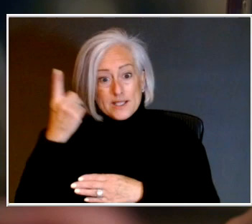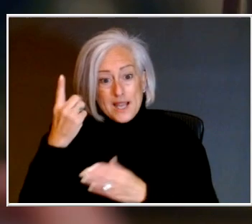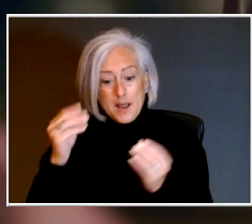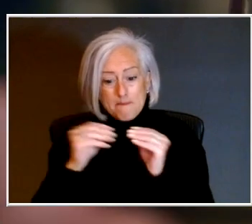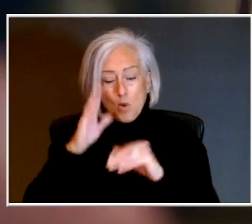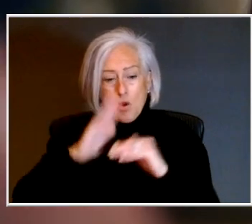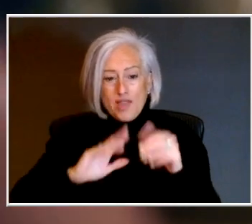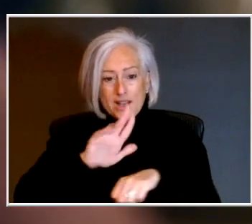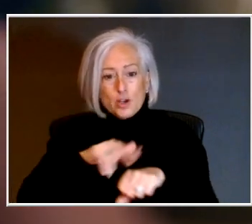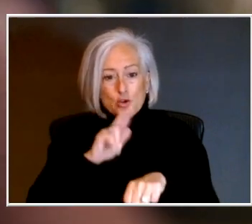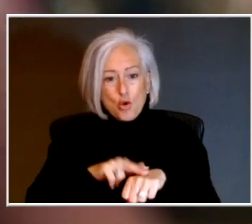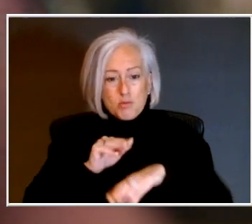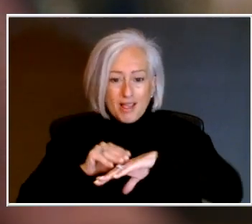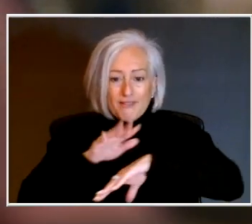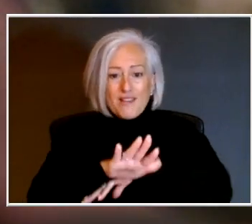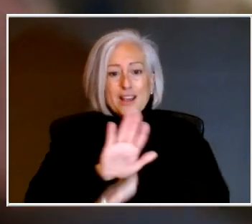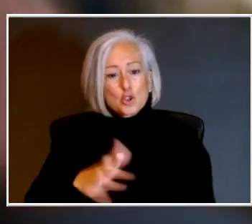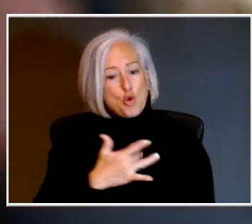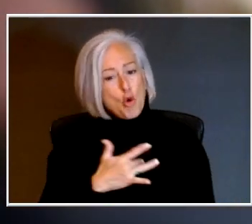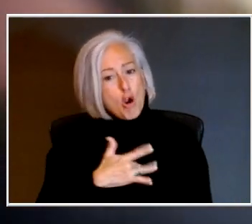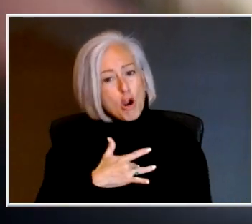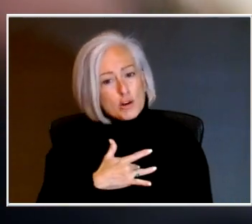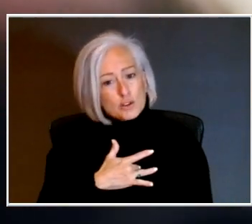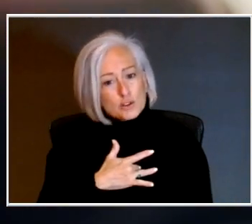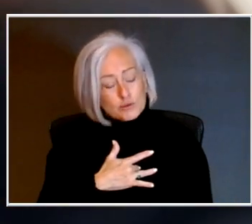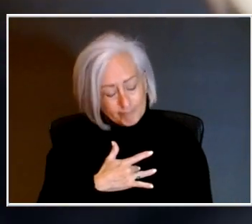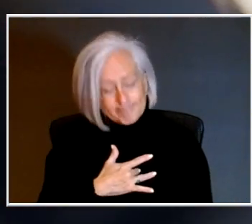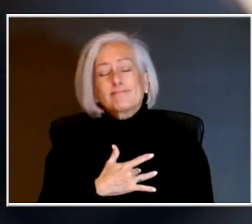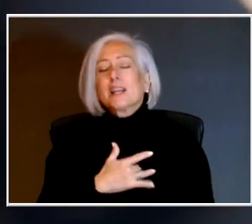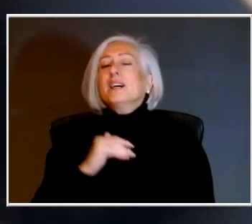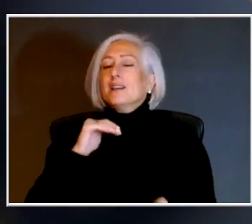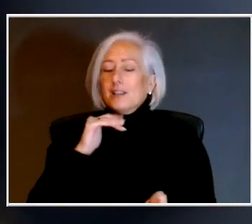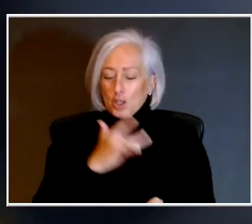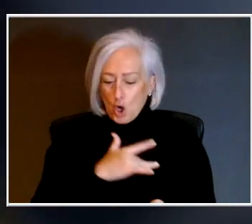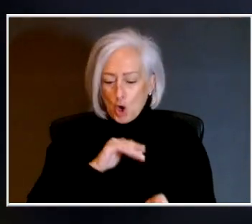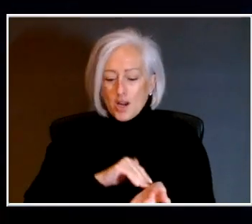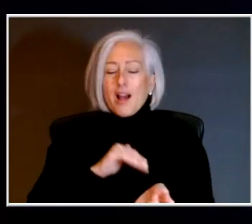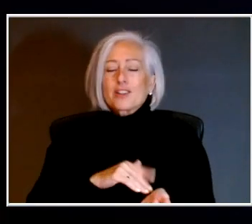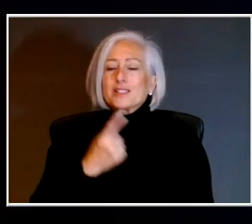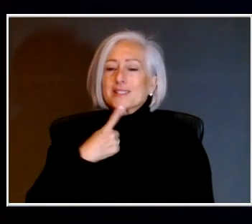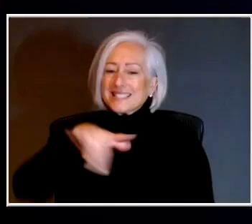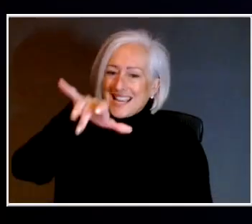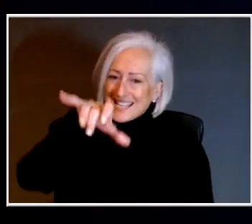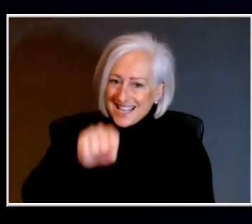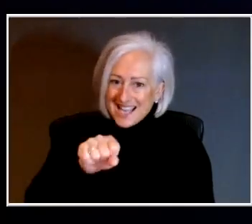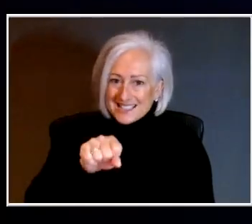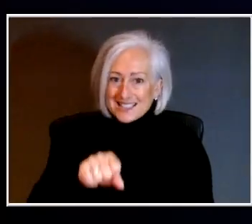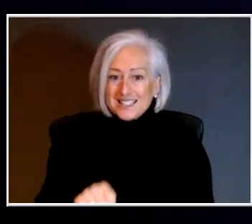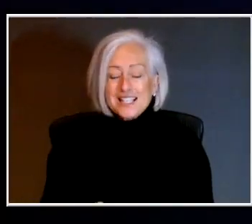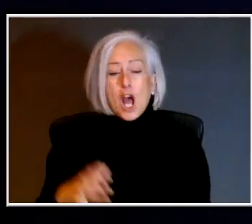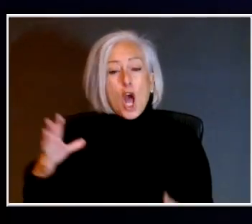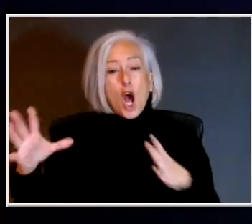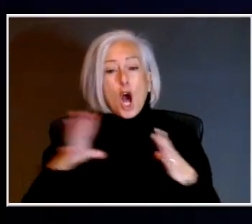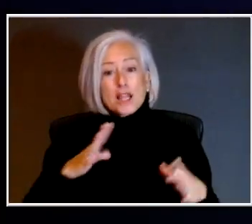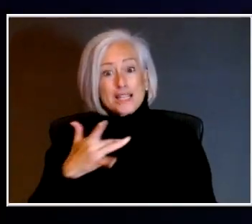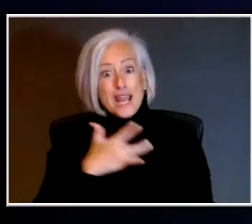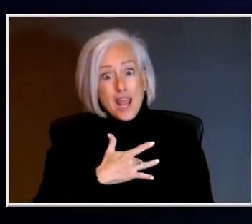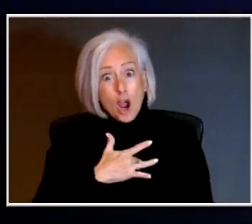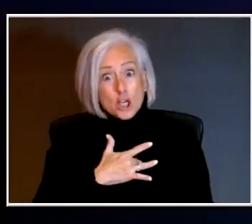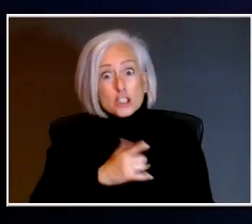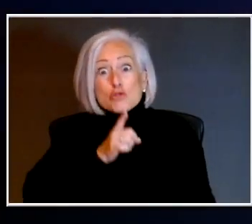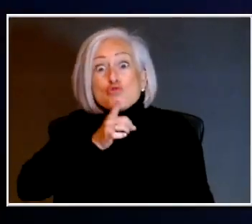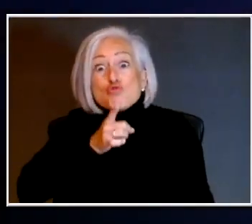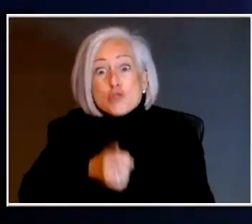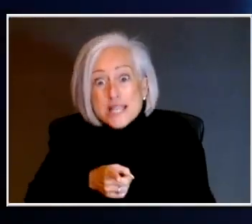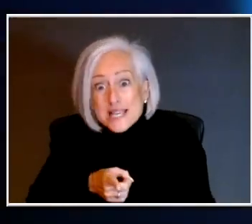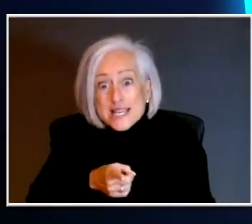really have an effect on your heart? Cardiologists say absolutely. Holiday heart is very real, manifesting with